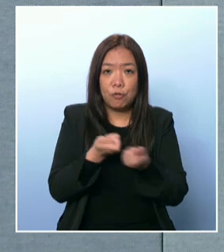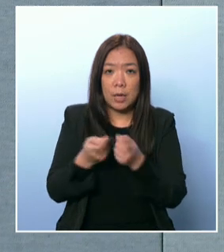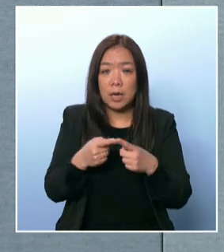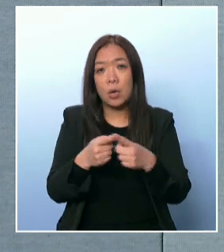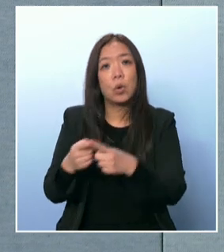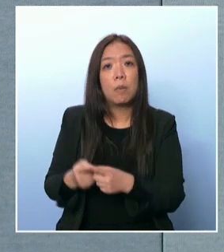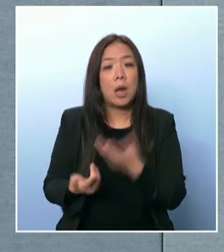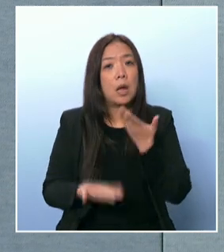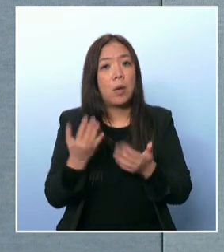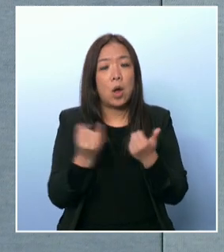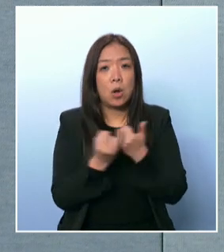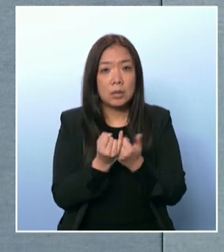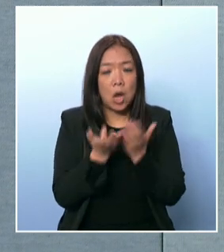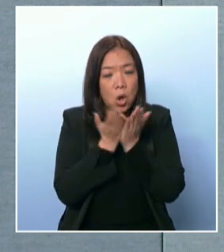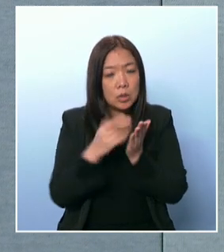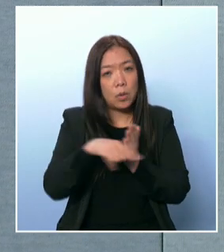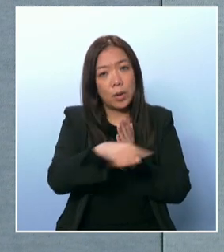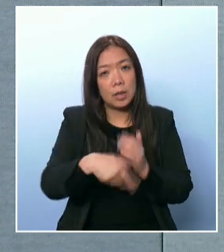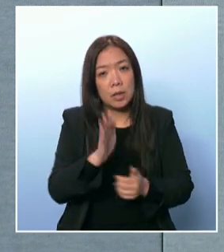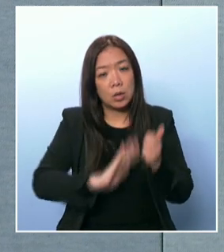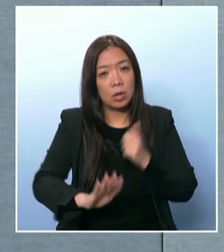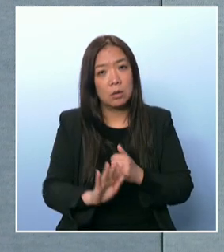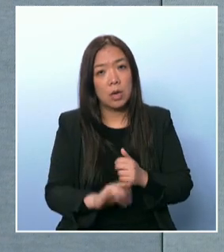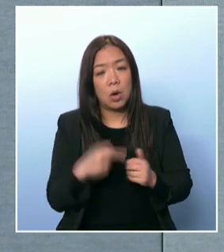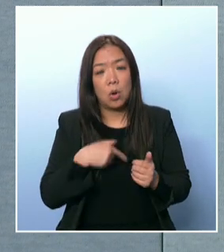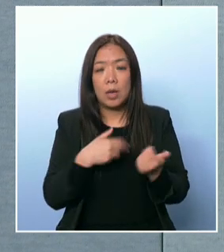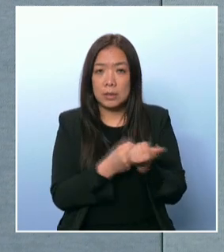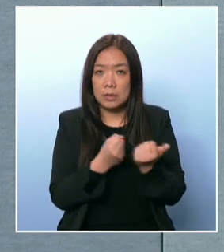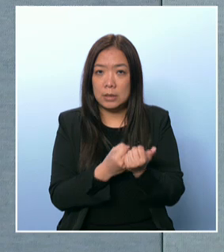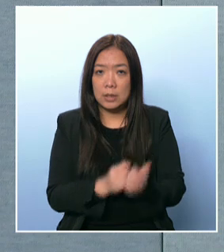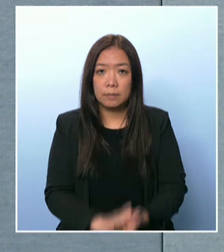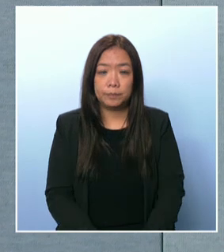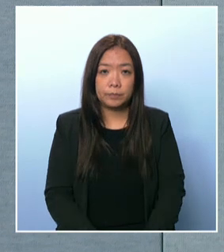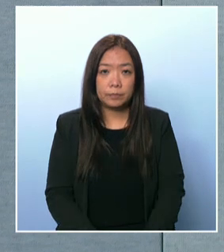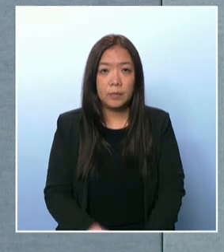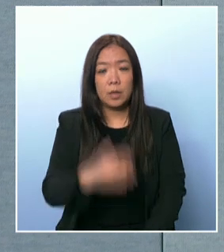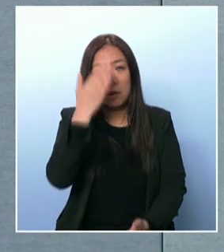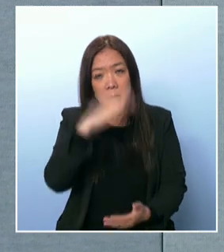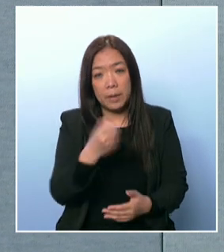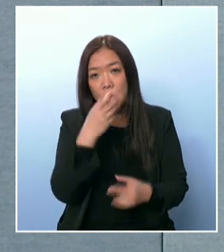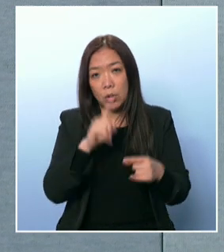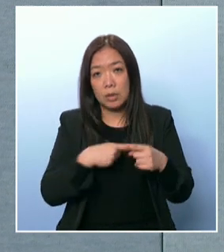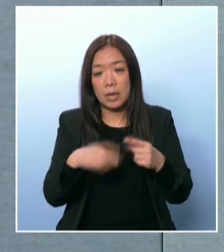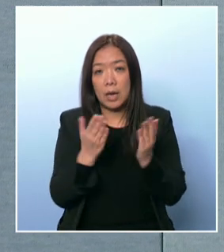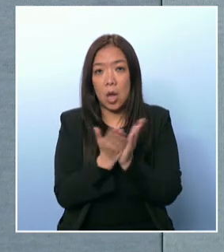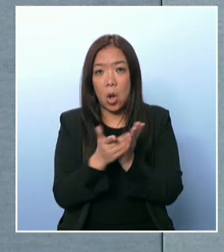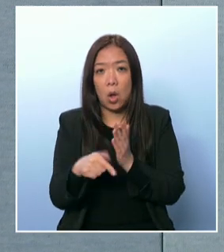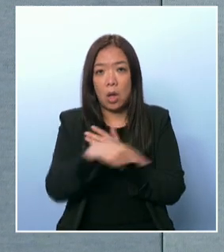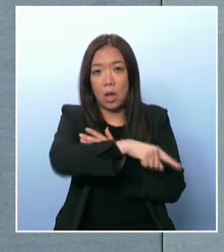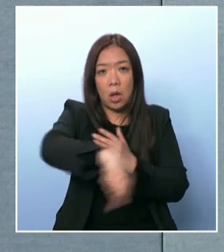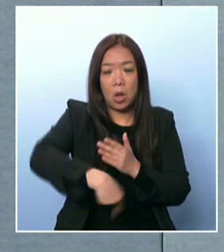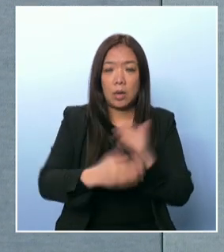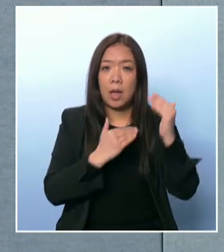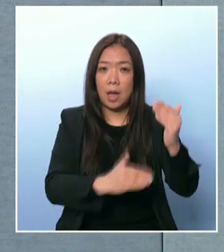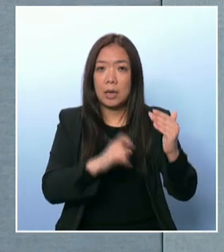So on the premise that the construction project causes no major disruption to the living environment and the teaching quality, we